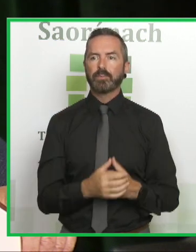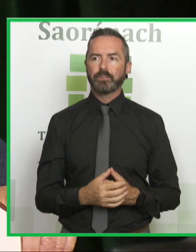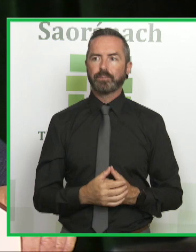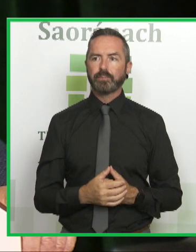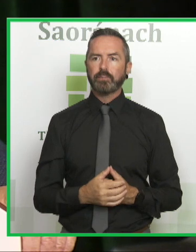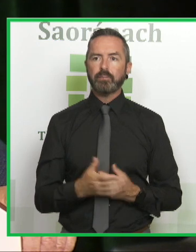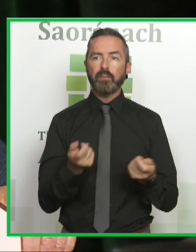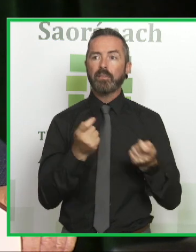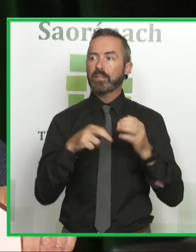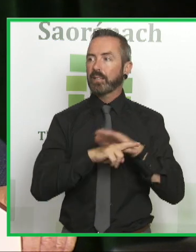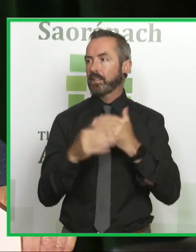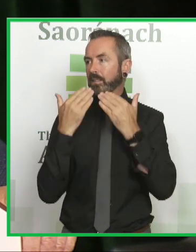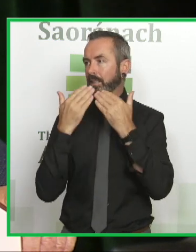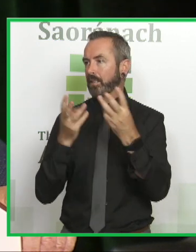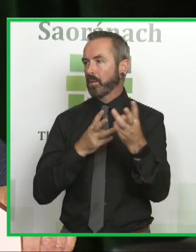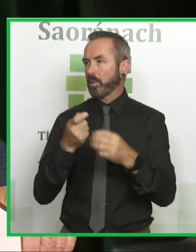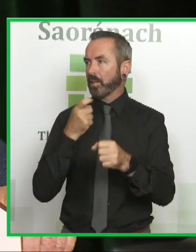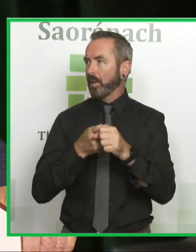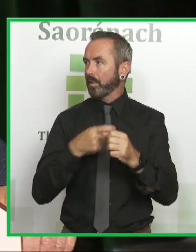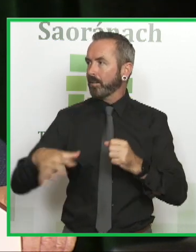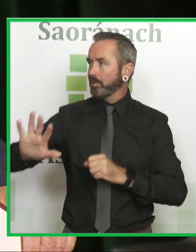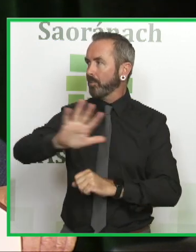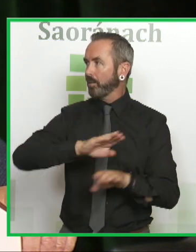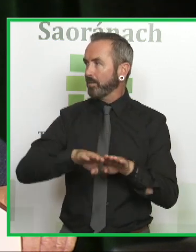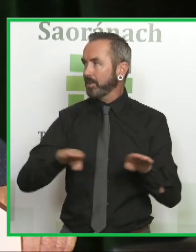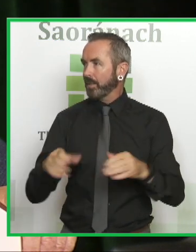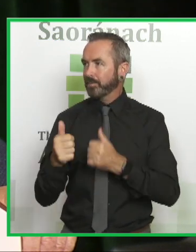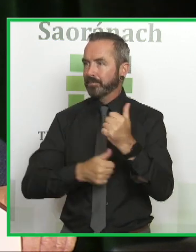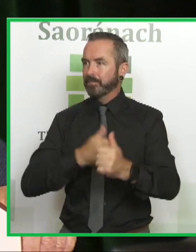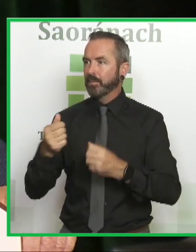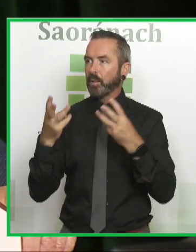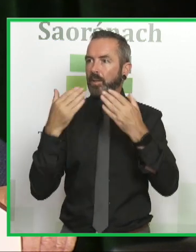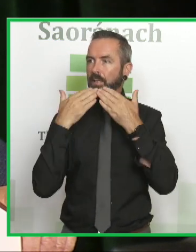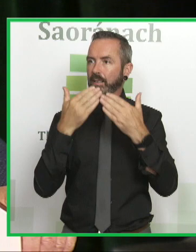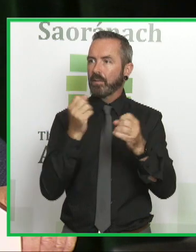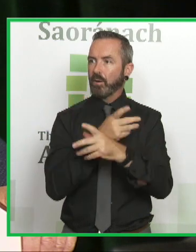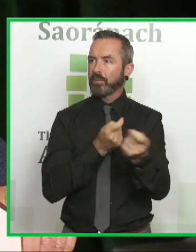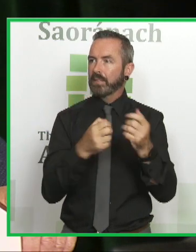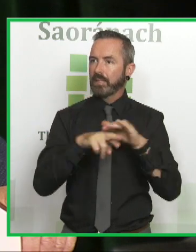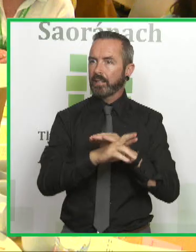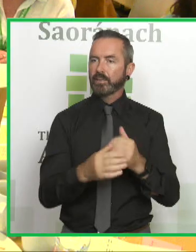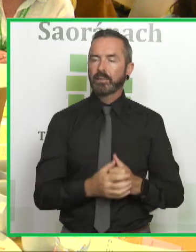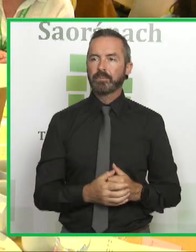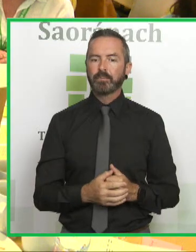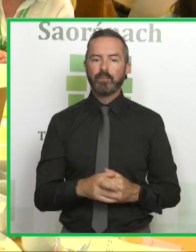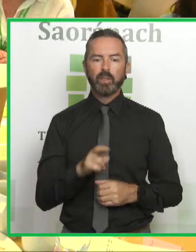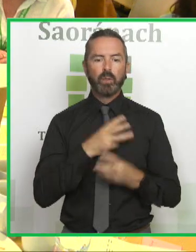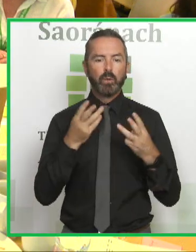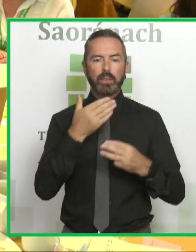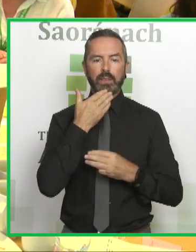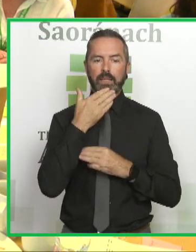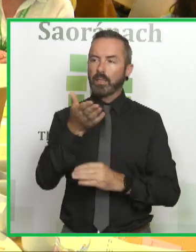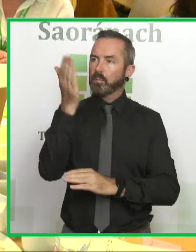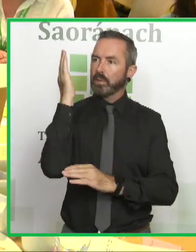Our facilitators, again, who work really hard around the table with you all, and I want to thank all our facilitators. Really want to thank our